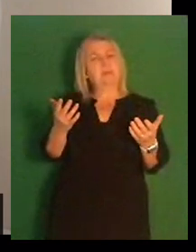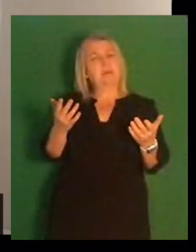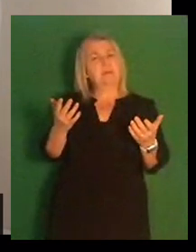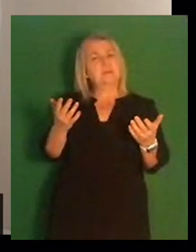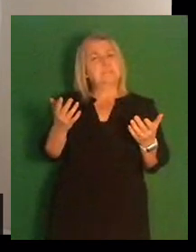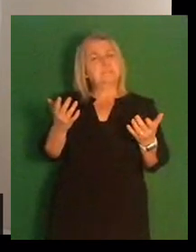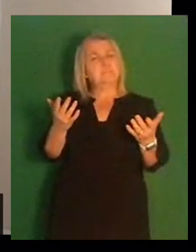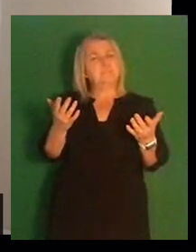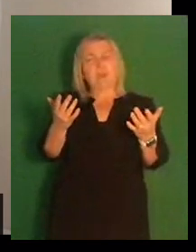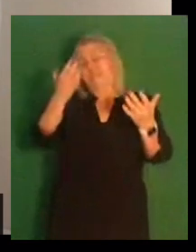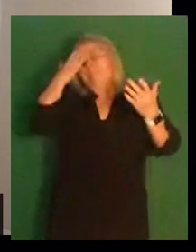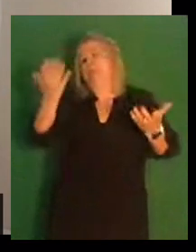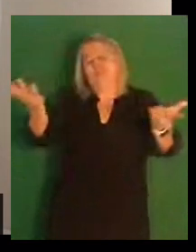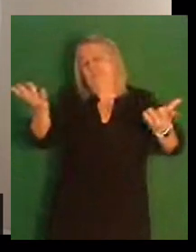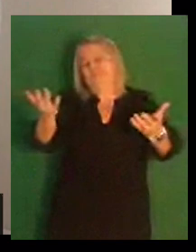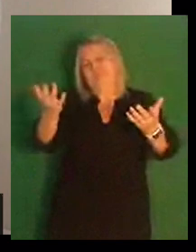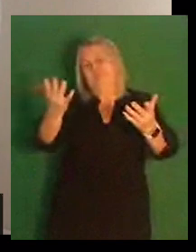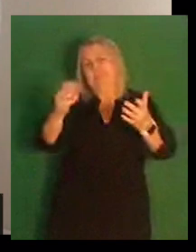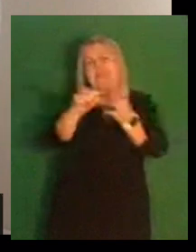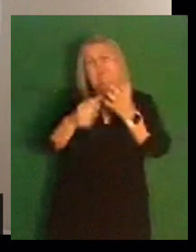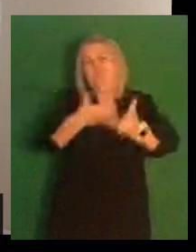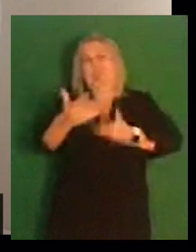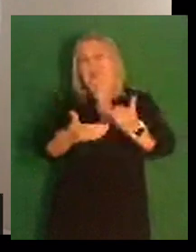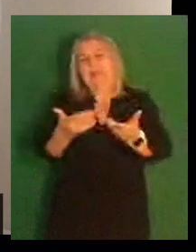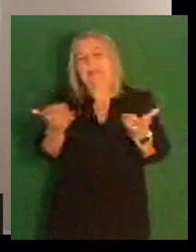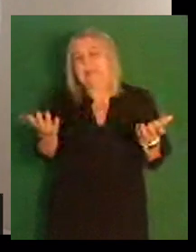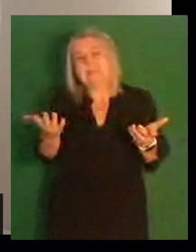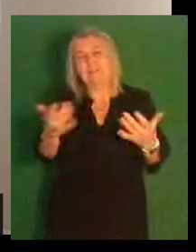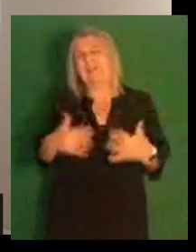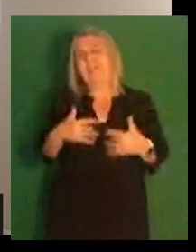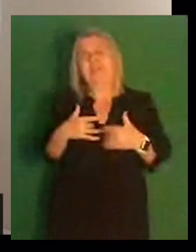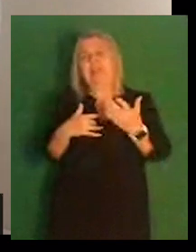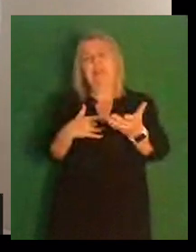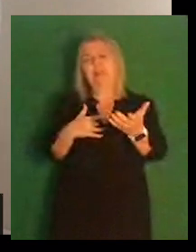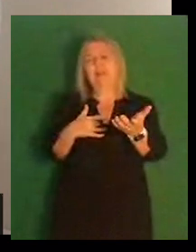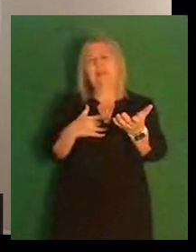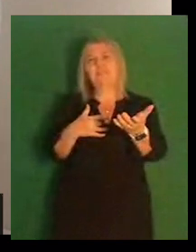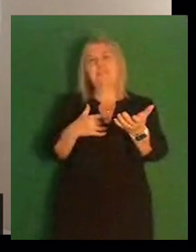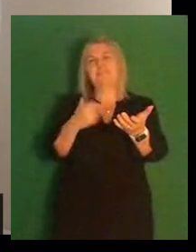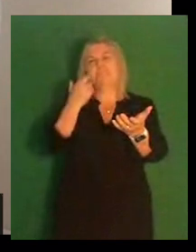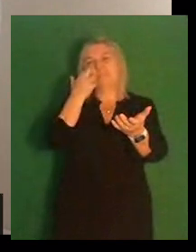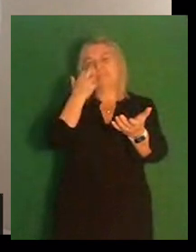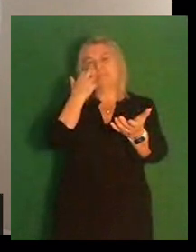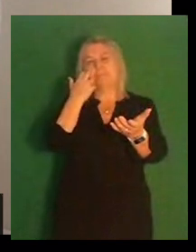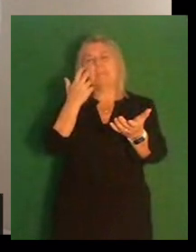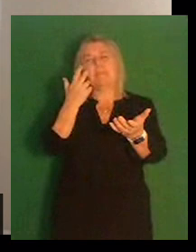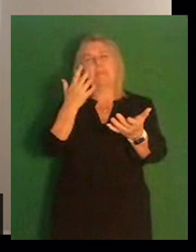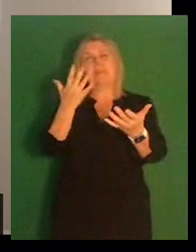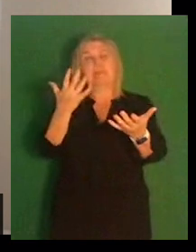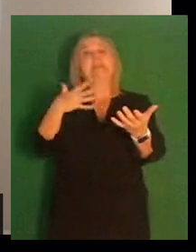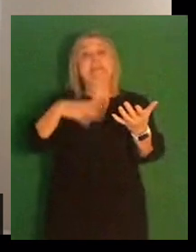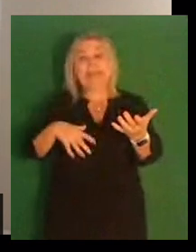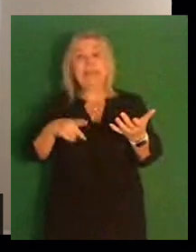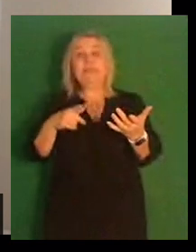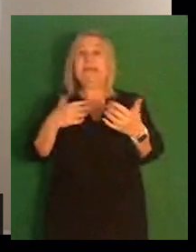I don't know, it's going to have like the amount of appetite is really going